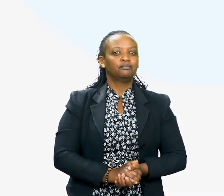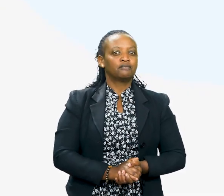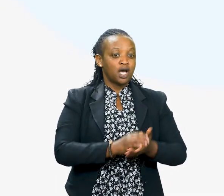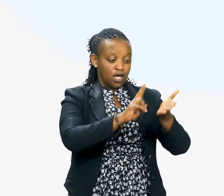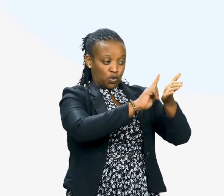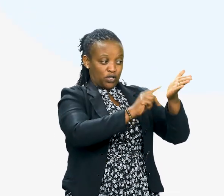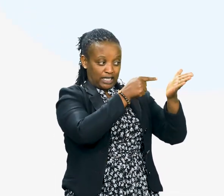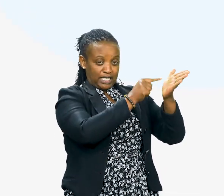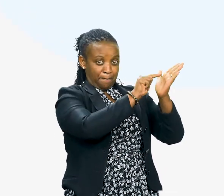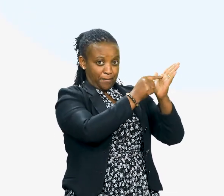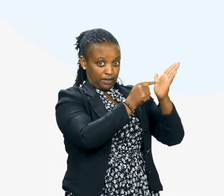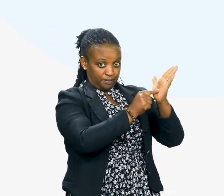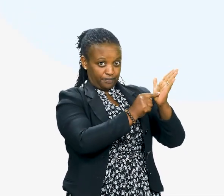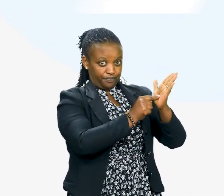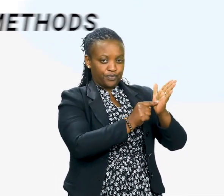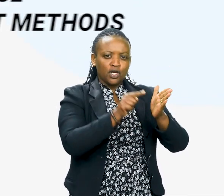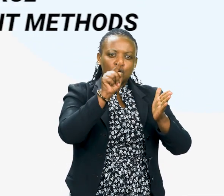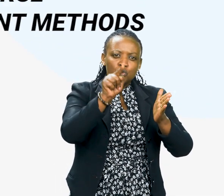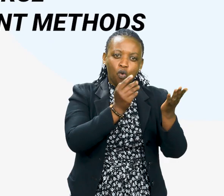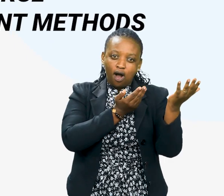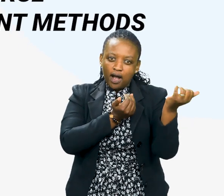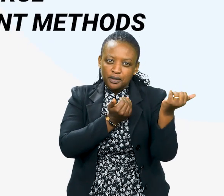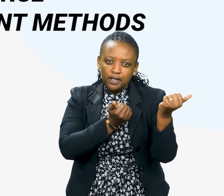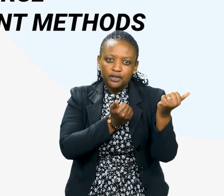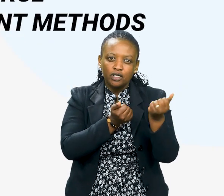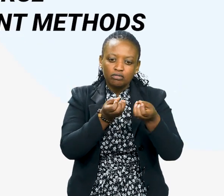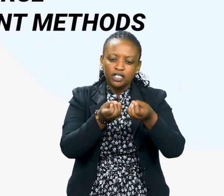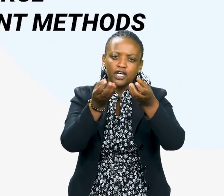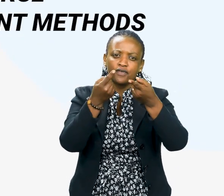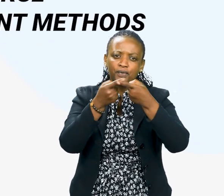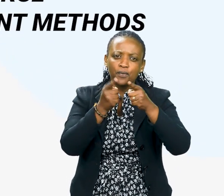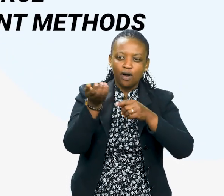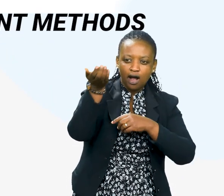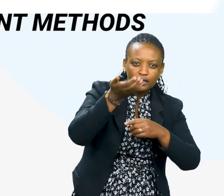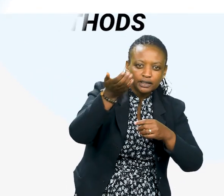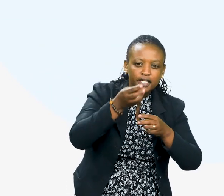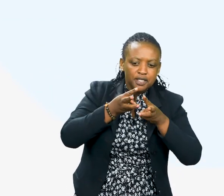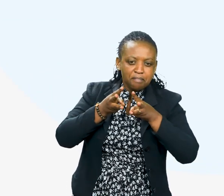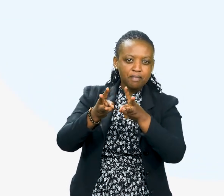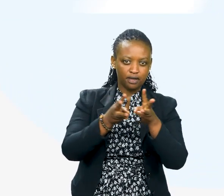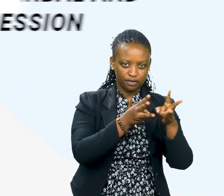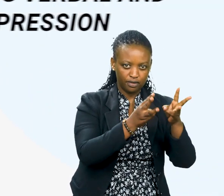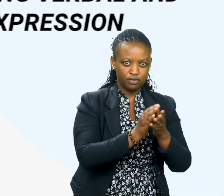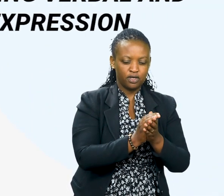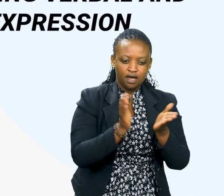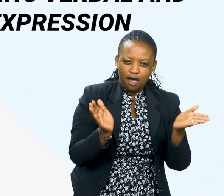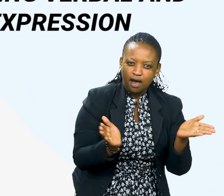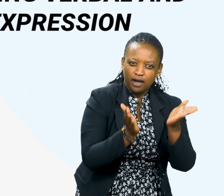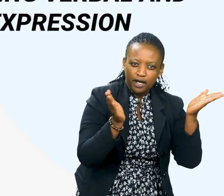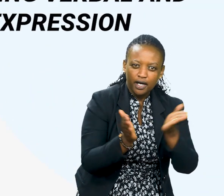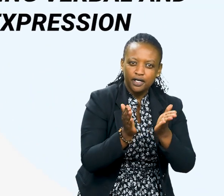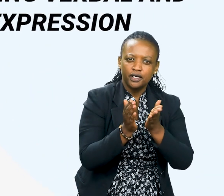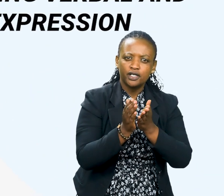To apply this principle, you are expected to offer diverse assessment methods,